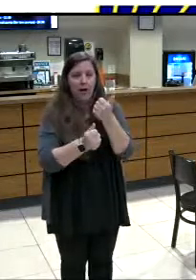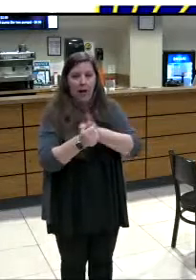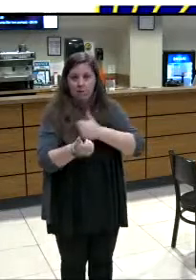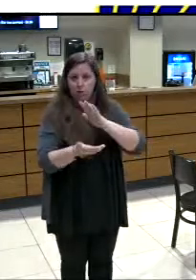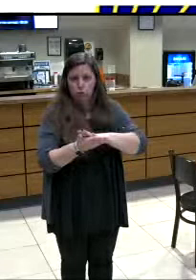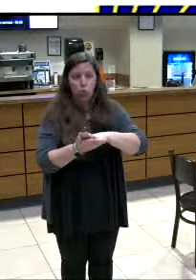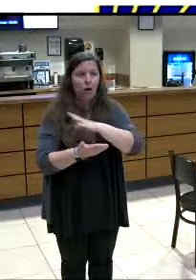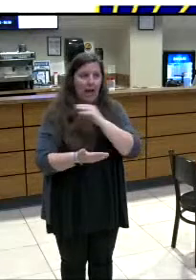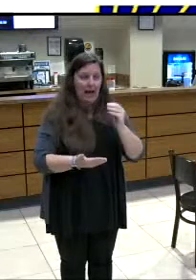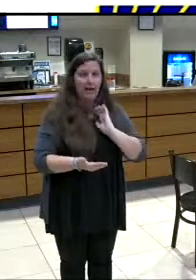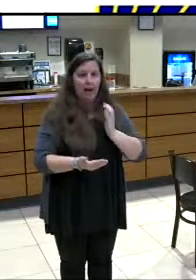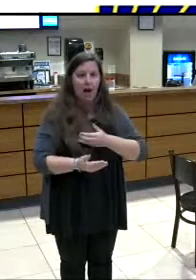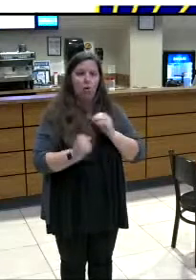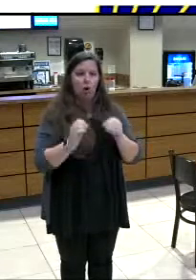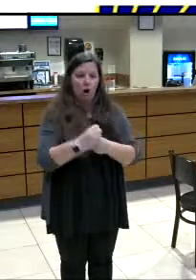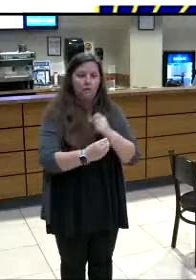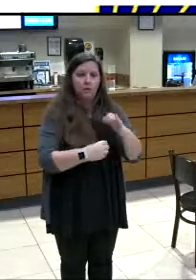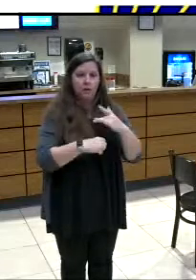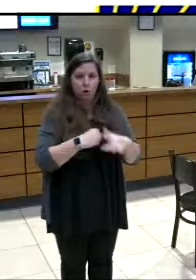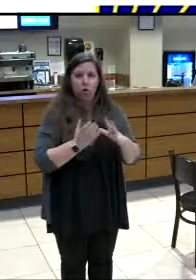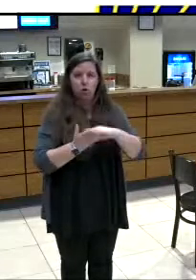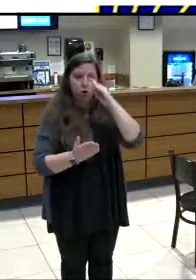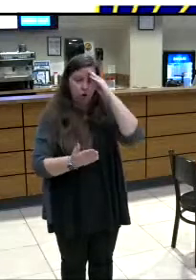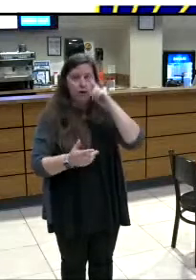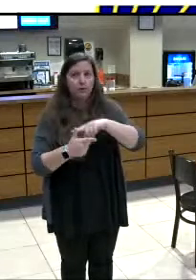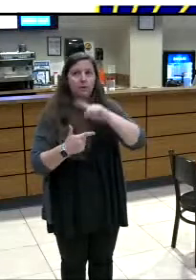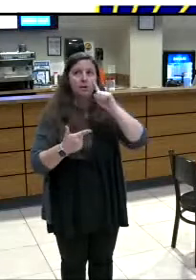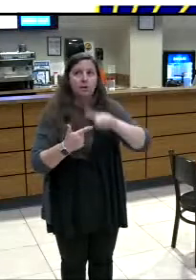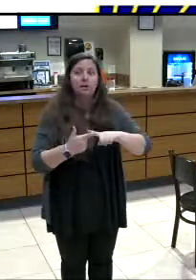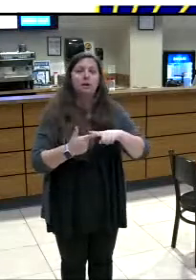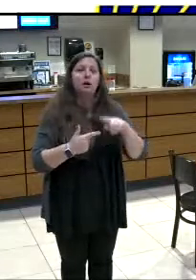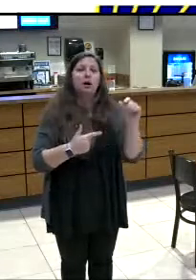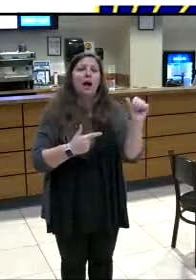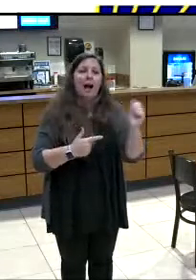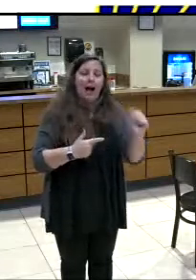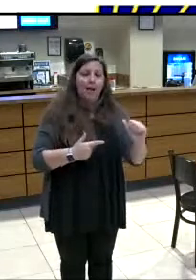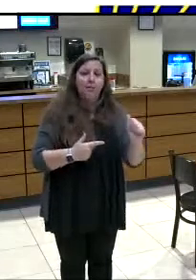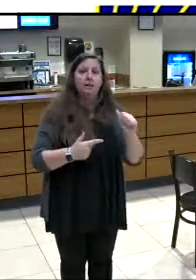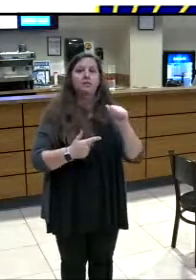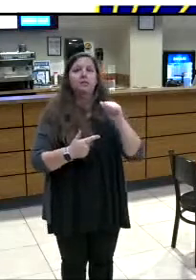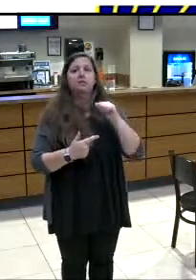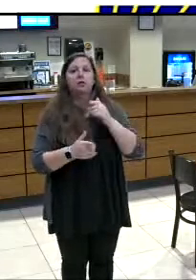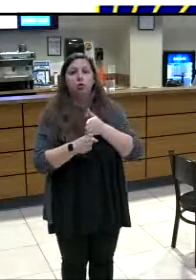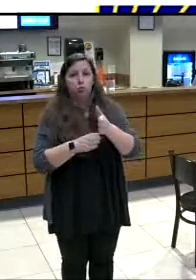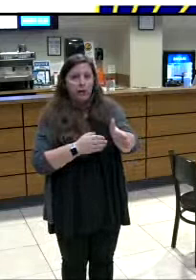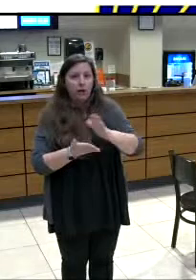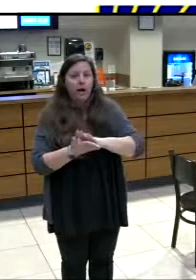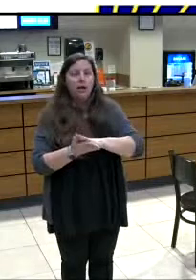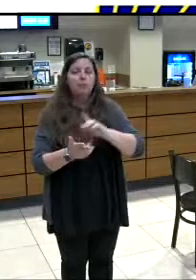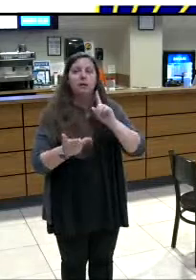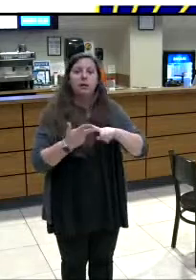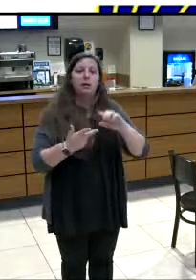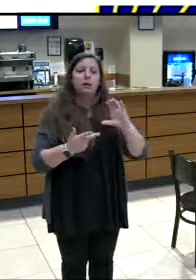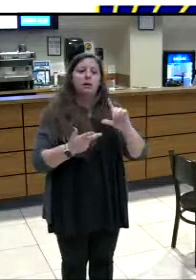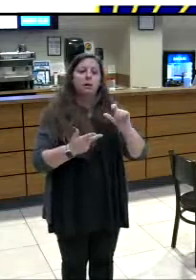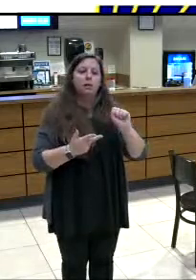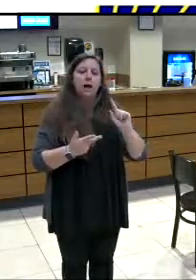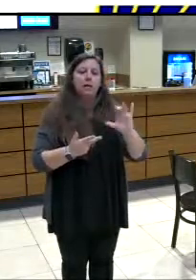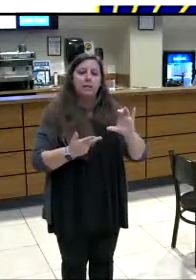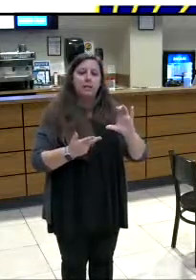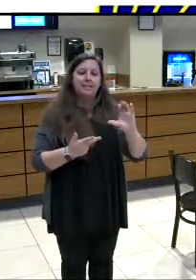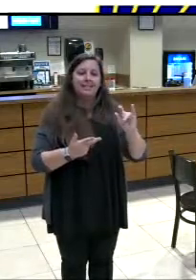our Athens Community Career Academy, as well as Classic City High School and our Alt Ed